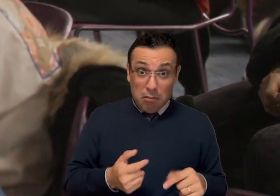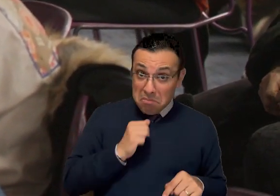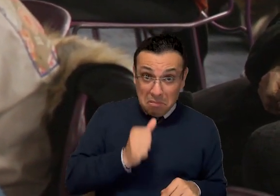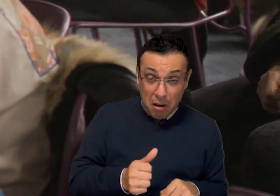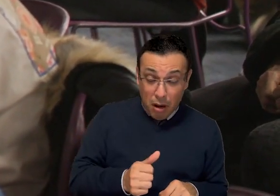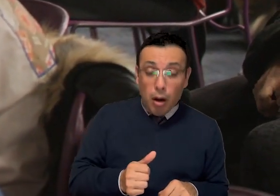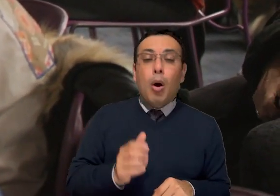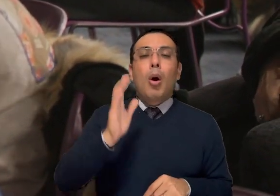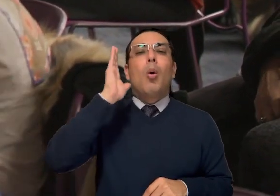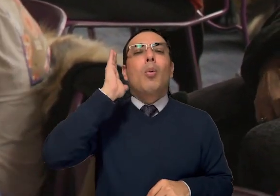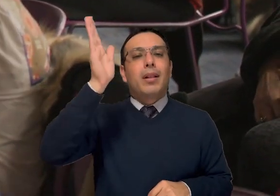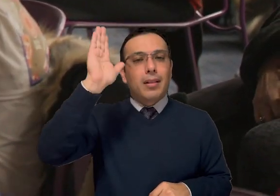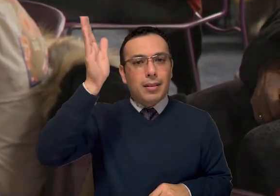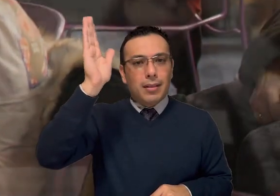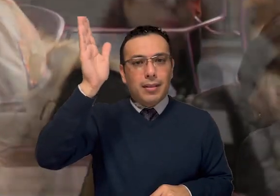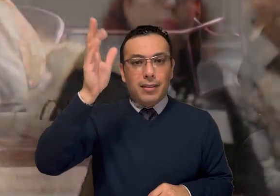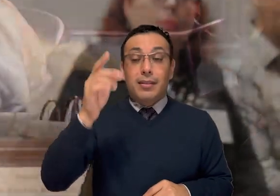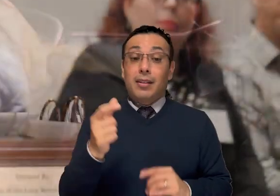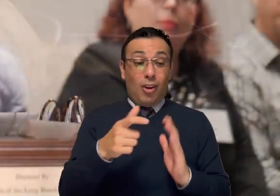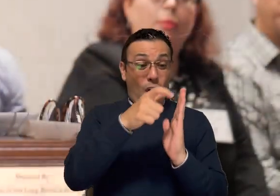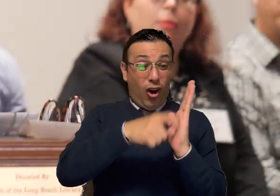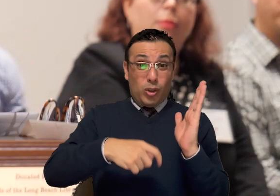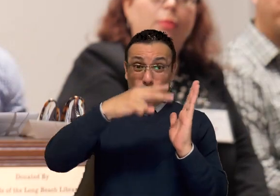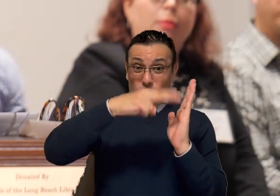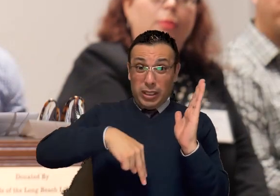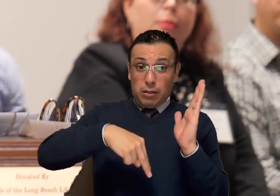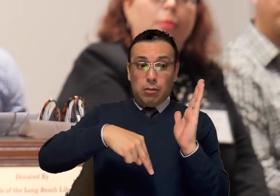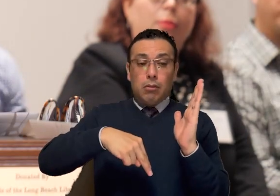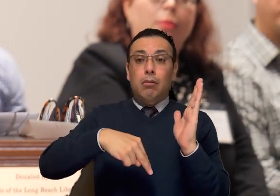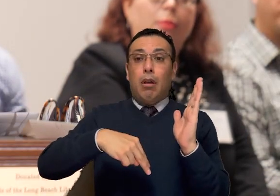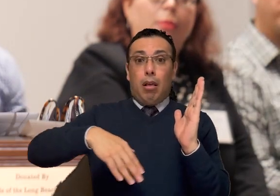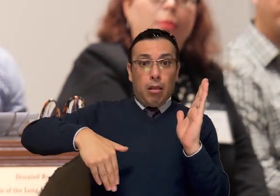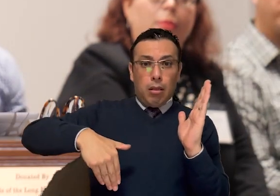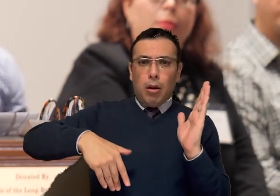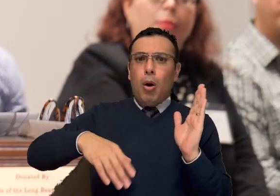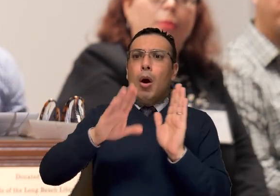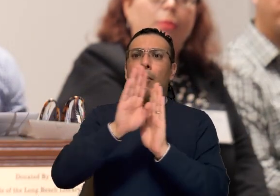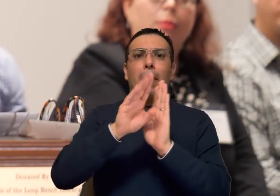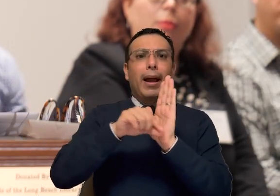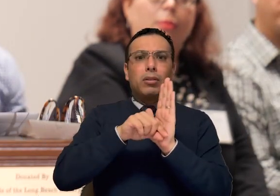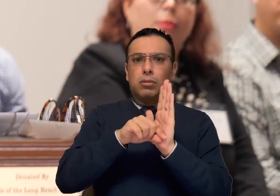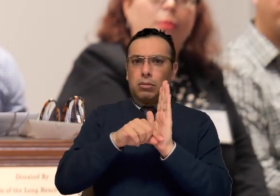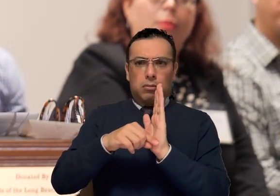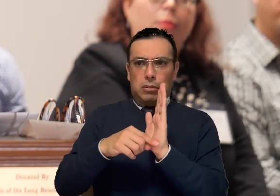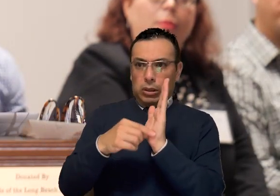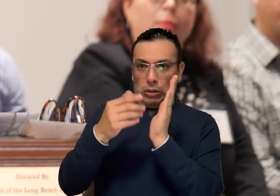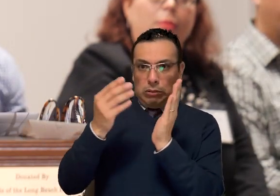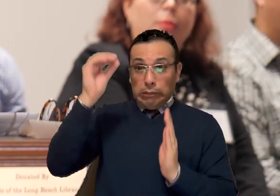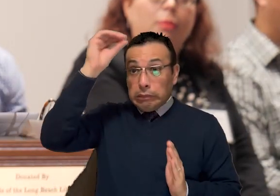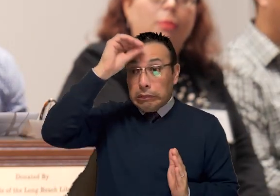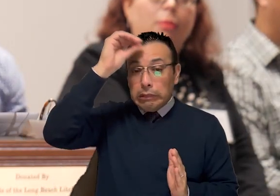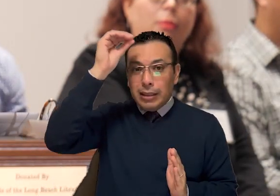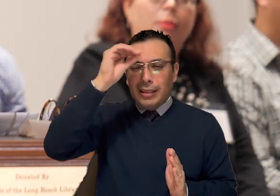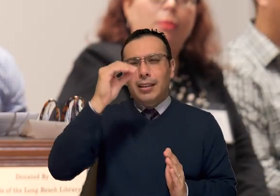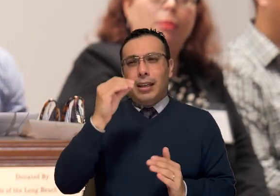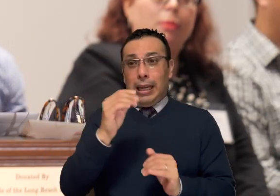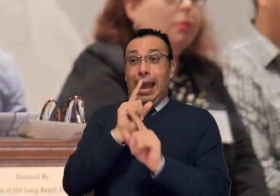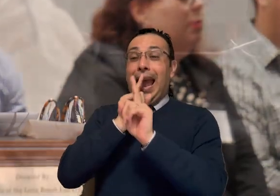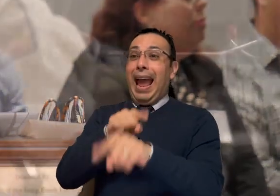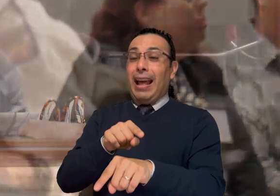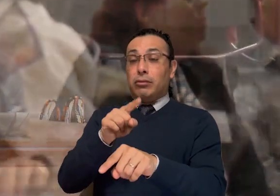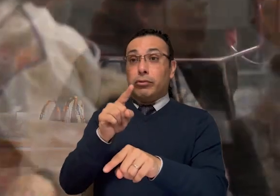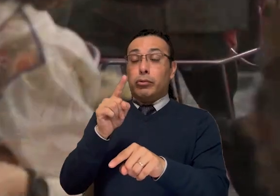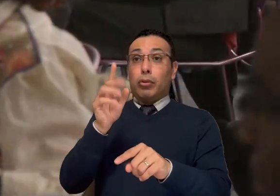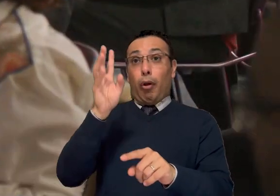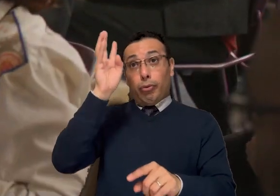background on the article, it really would be inappropriate for us to comment on it. We have to do the homework. So you're not prepared. Was it in the New York